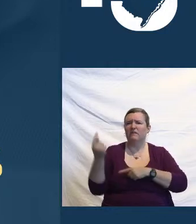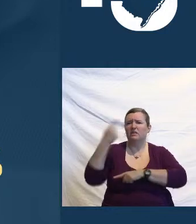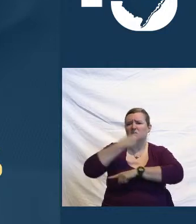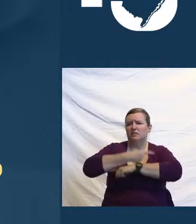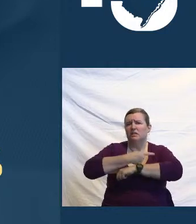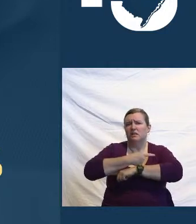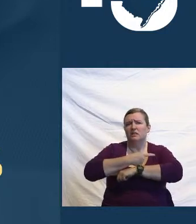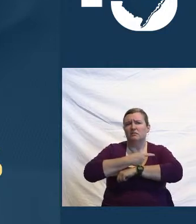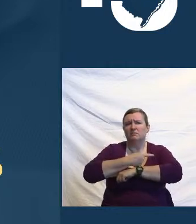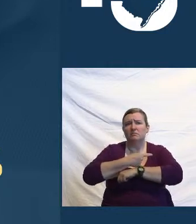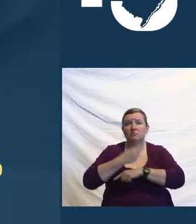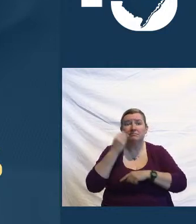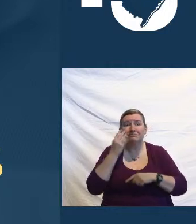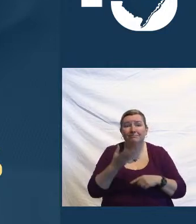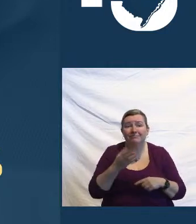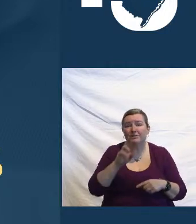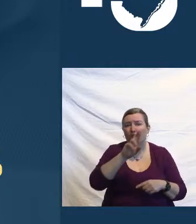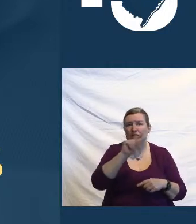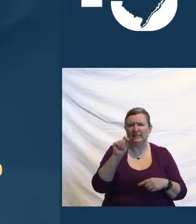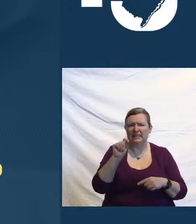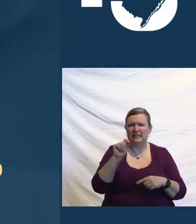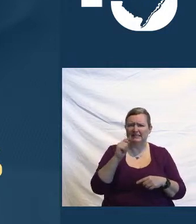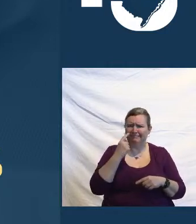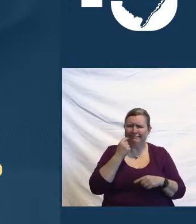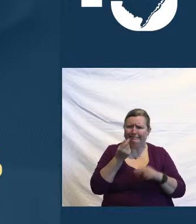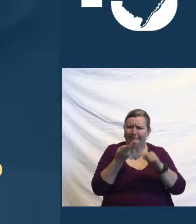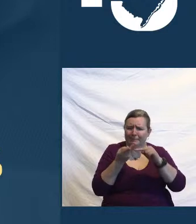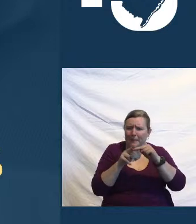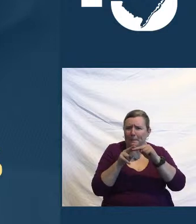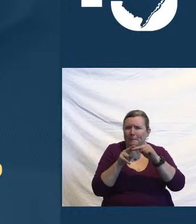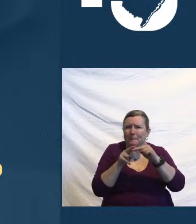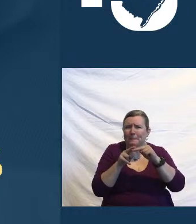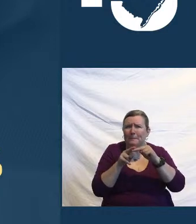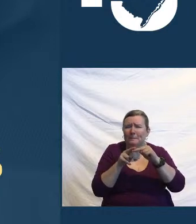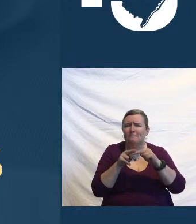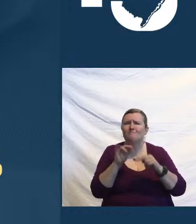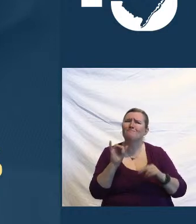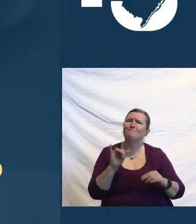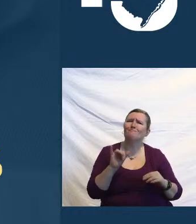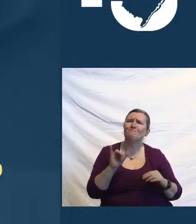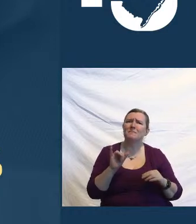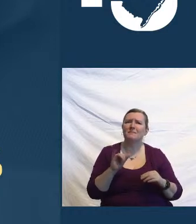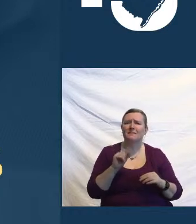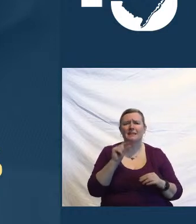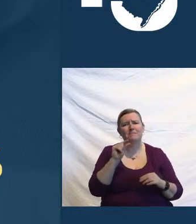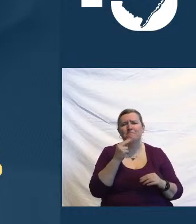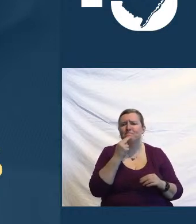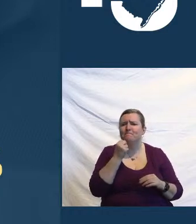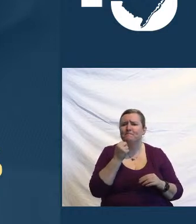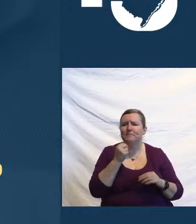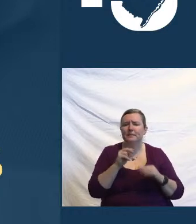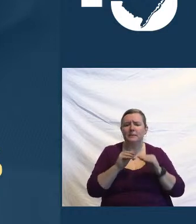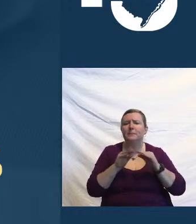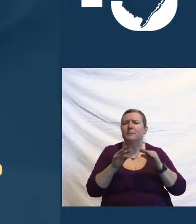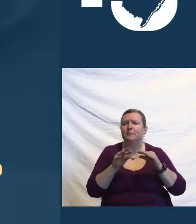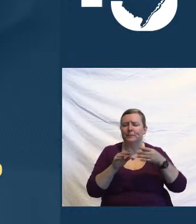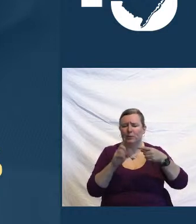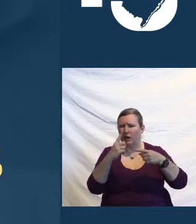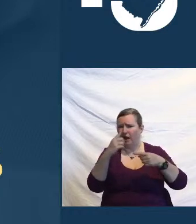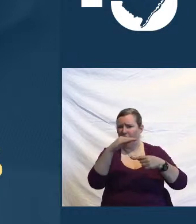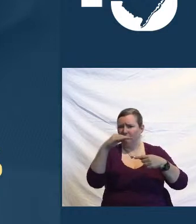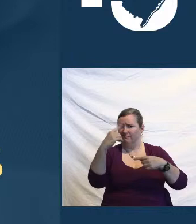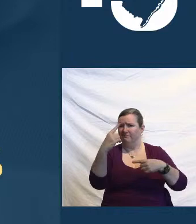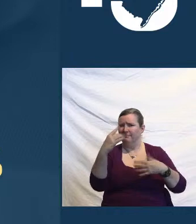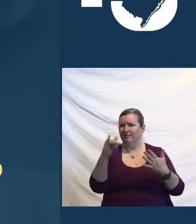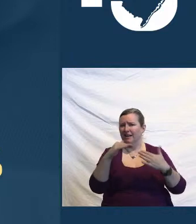transmission ticked up above that benchmark level of 1, meaning a slightly increasing rate of spread. This should just remind